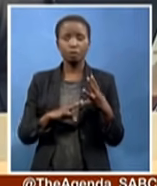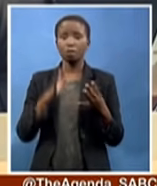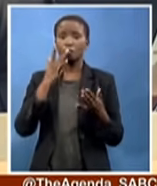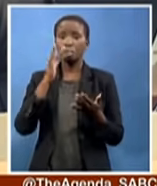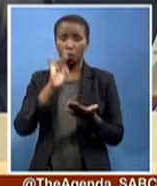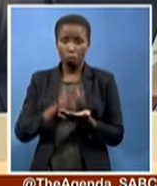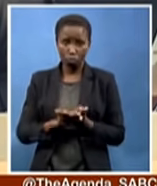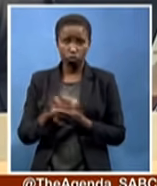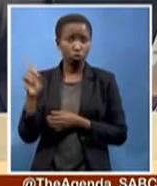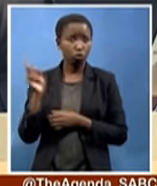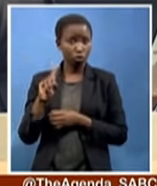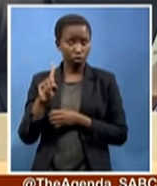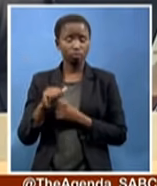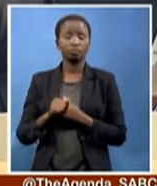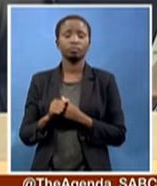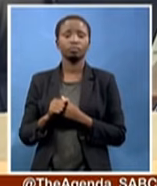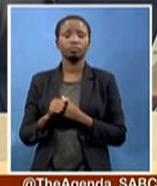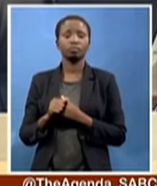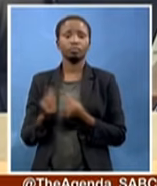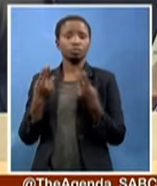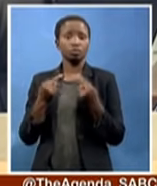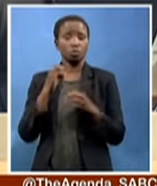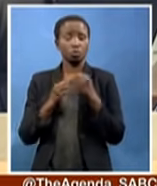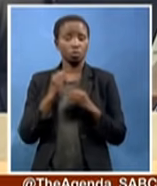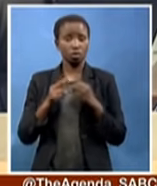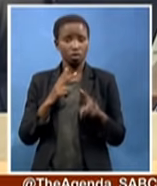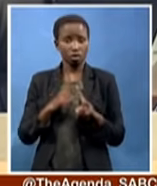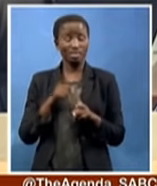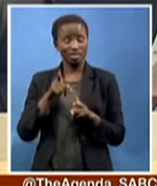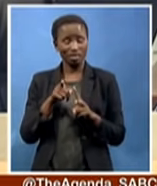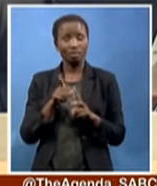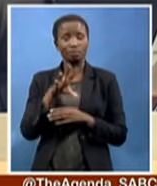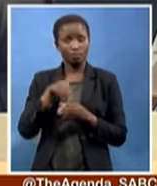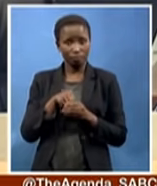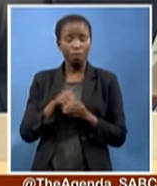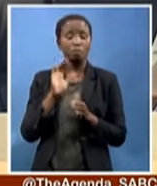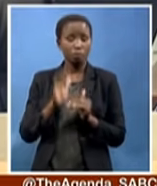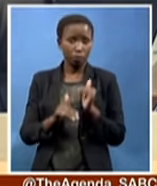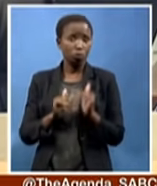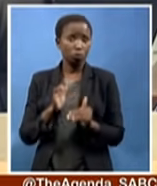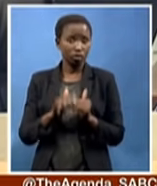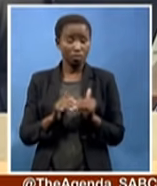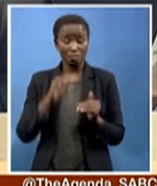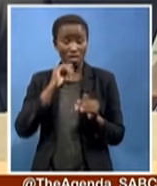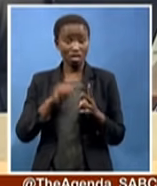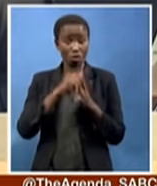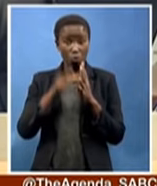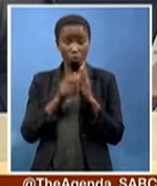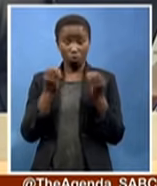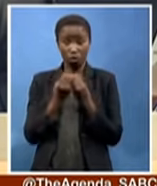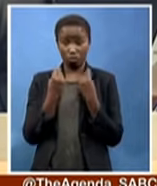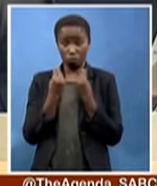is by itself a process. It is not a one-day event, and it's a process that is